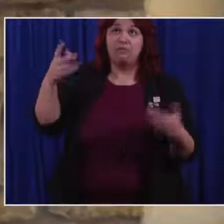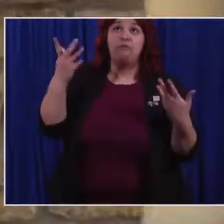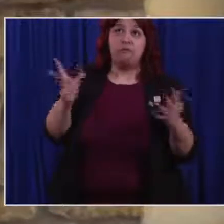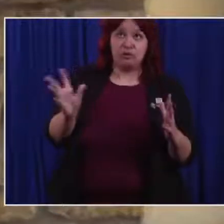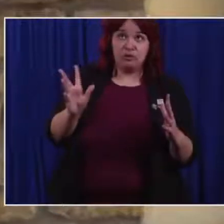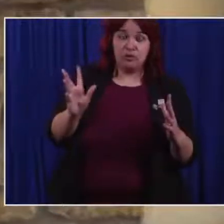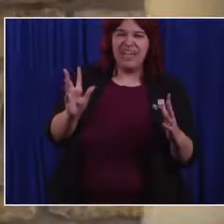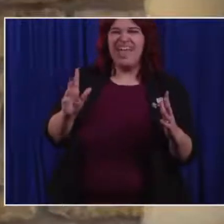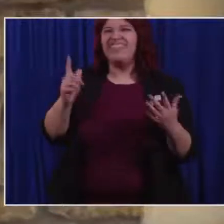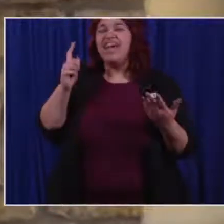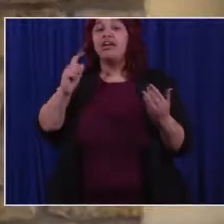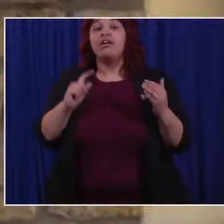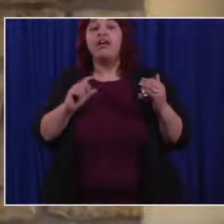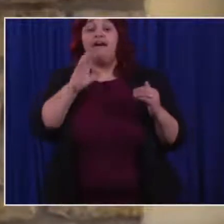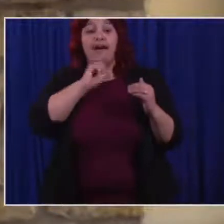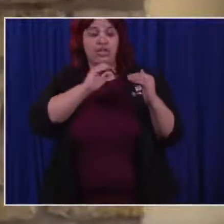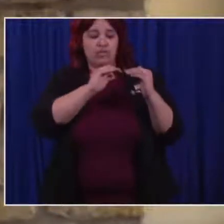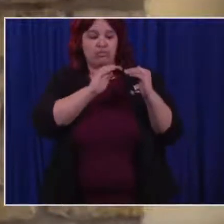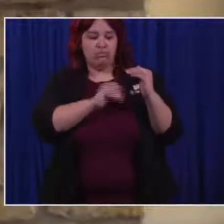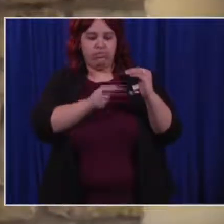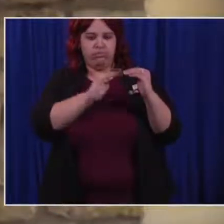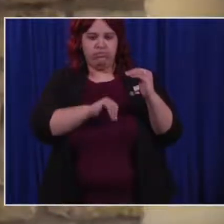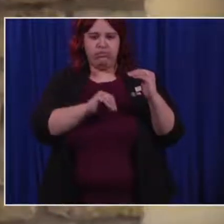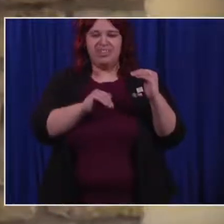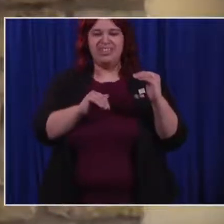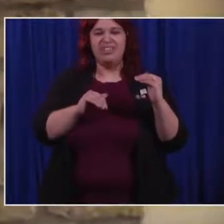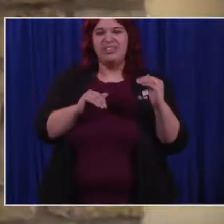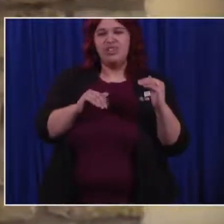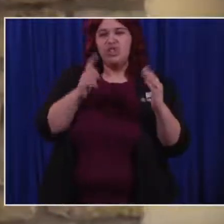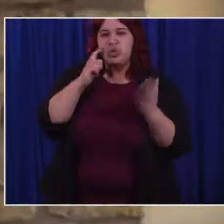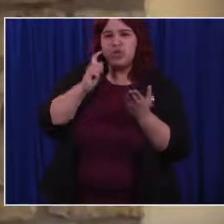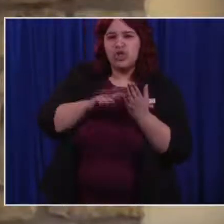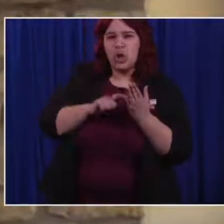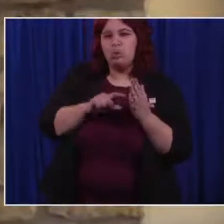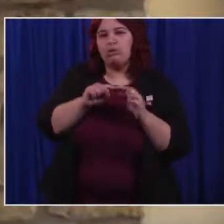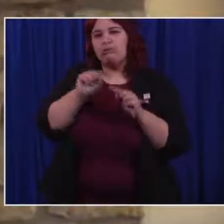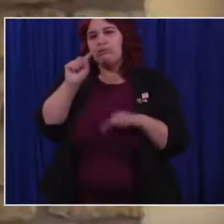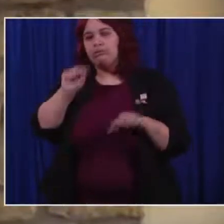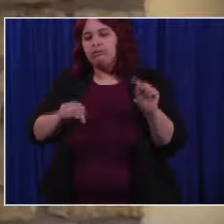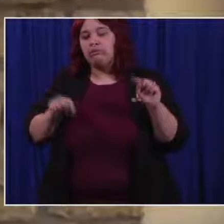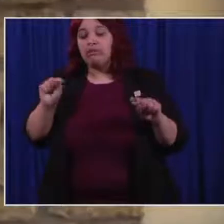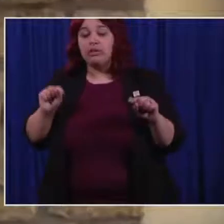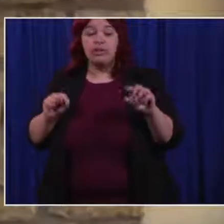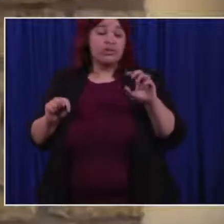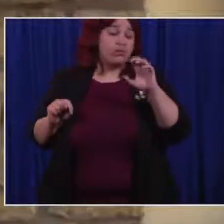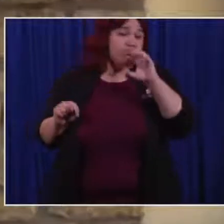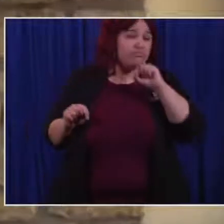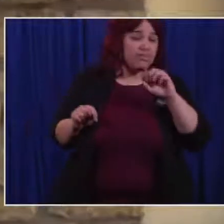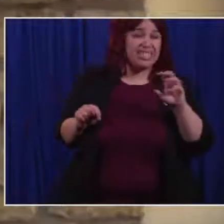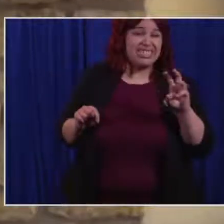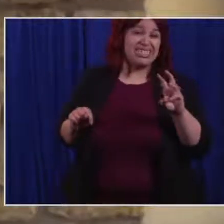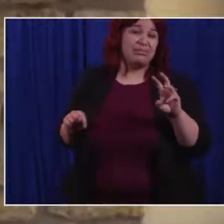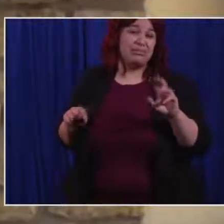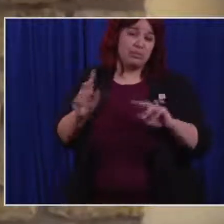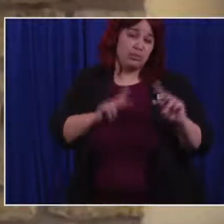everything below then, kind of fill in. The 60 to 64 group,